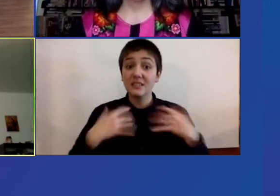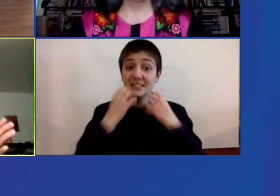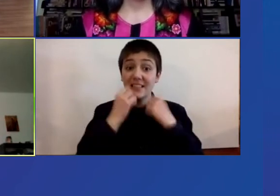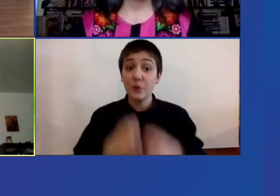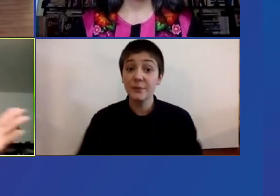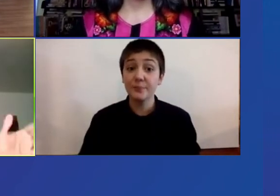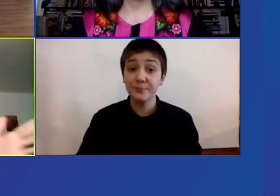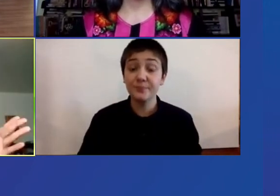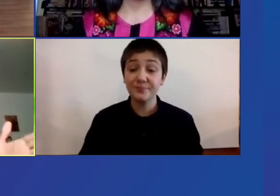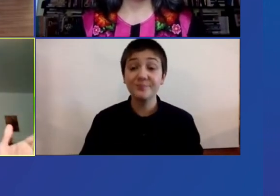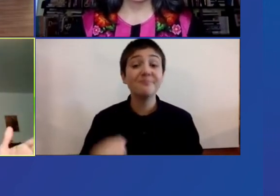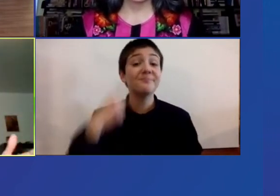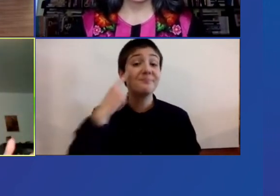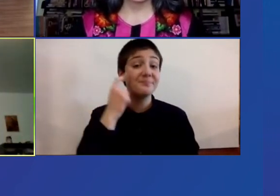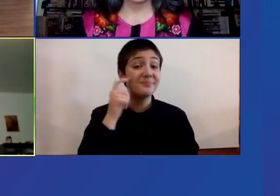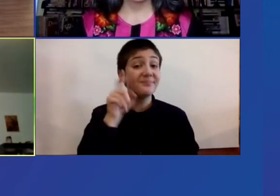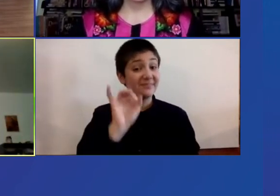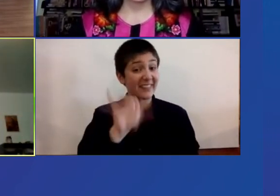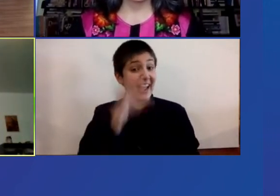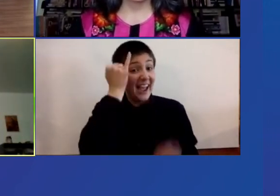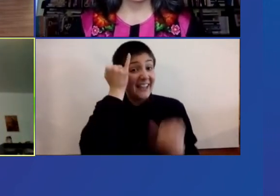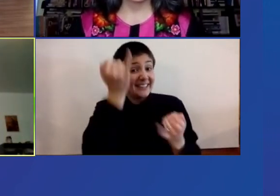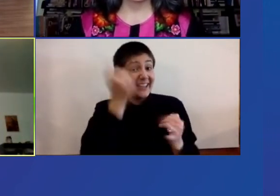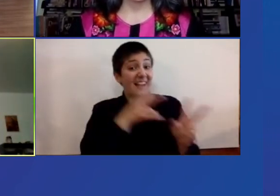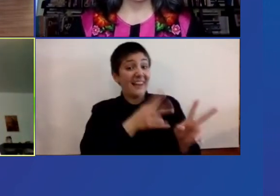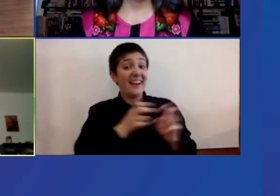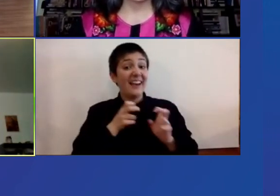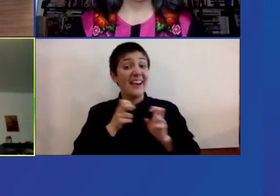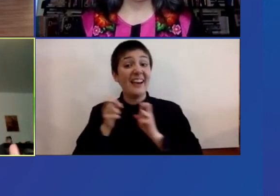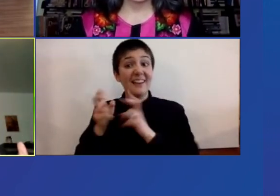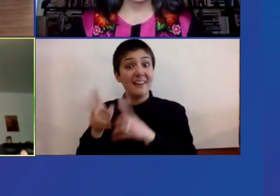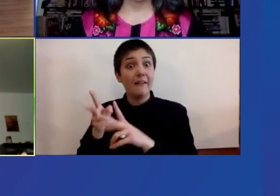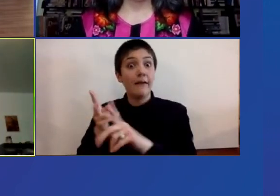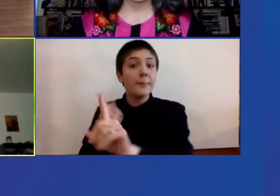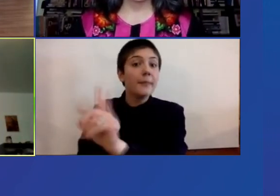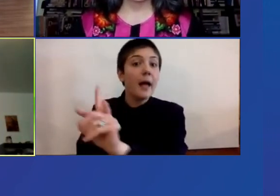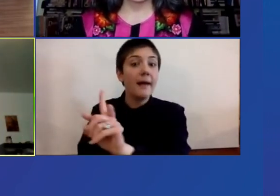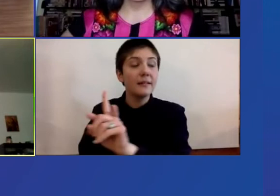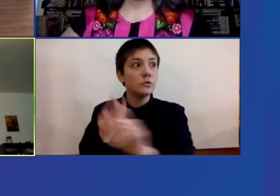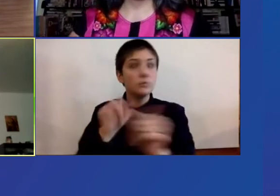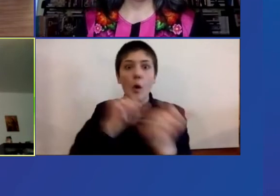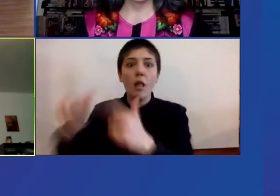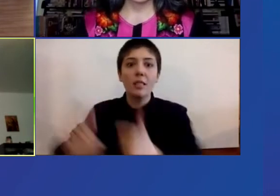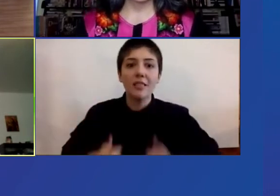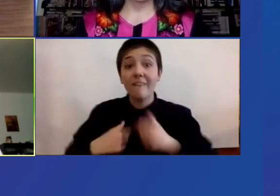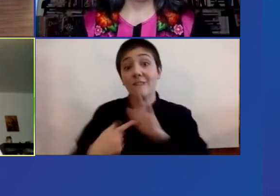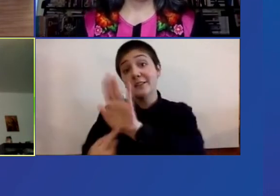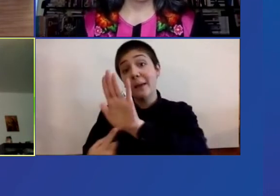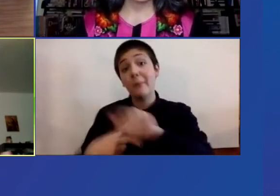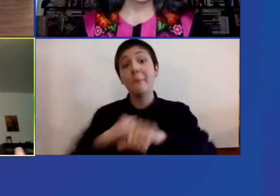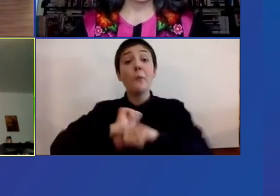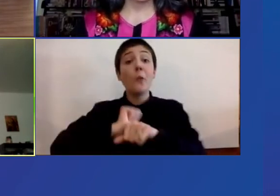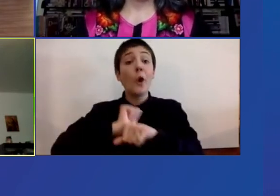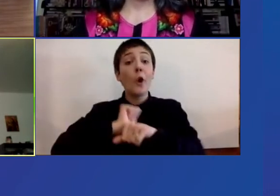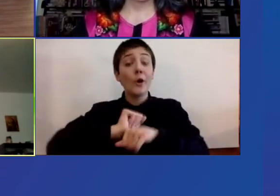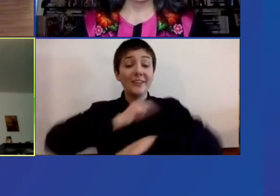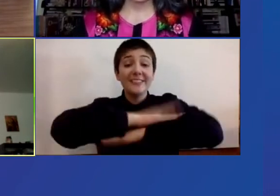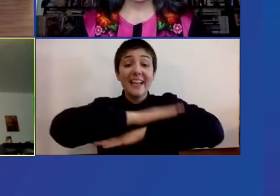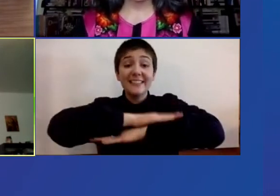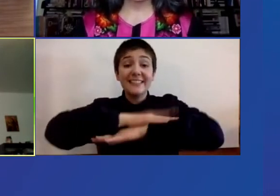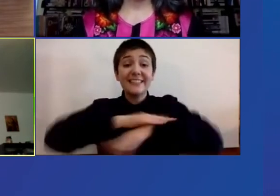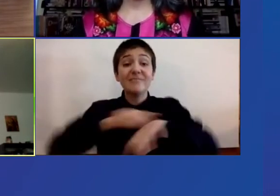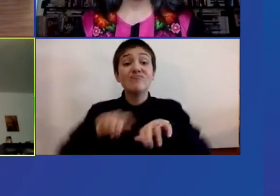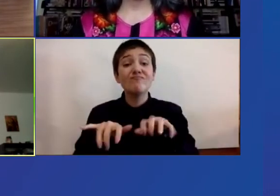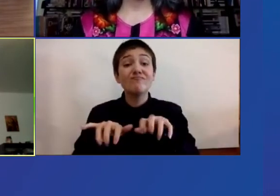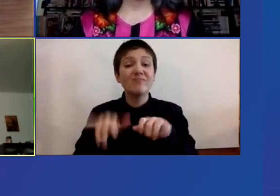be carried into so many other dimensions of life, your workspace, being sacred, your home being a